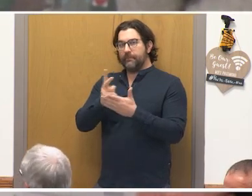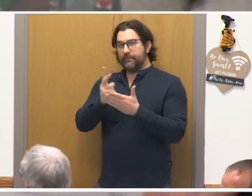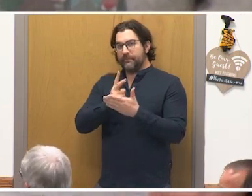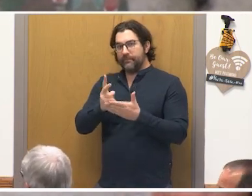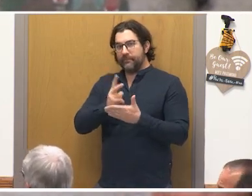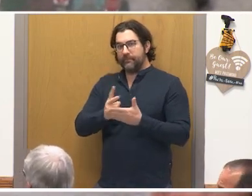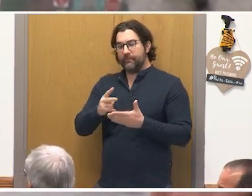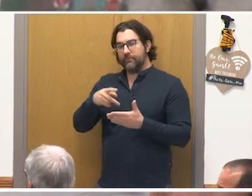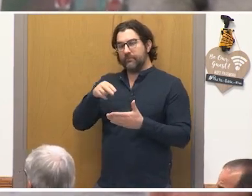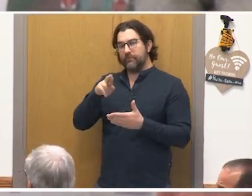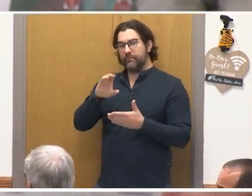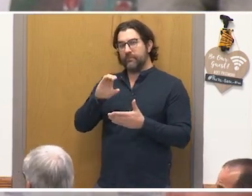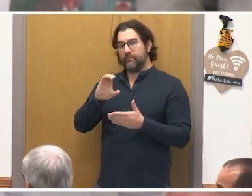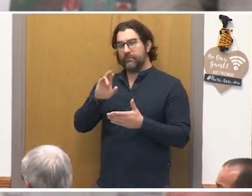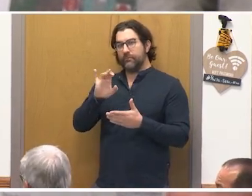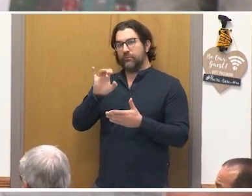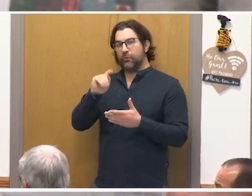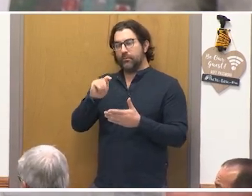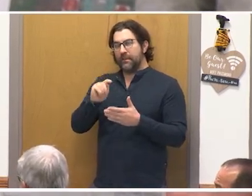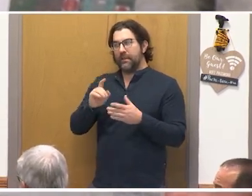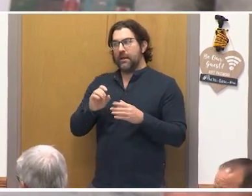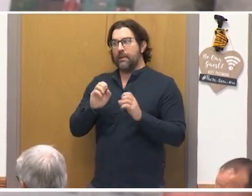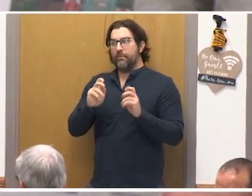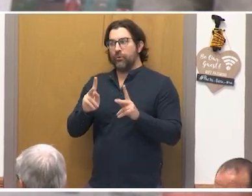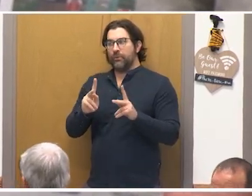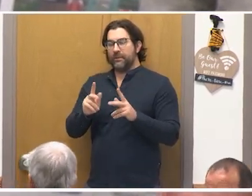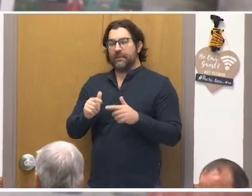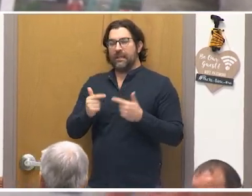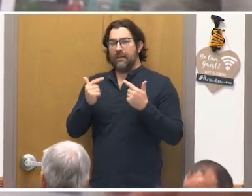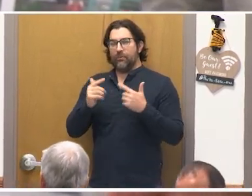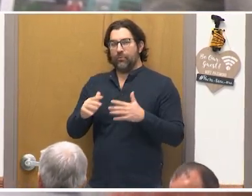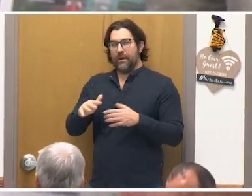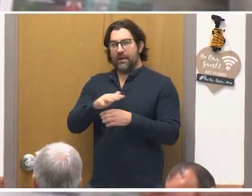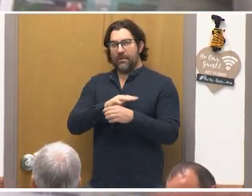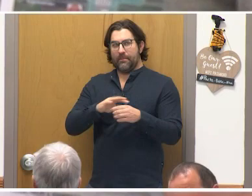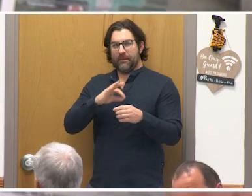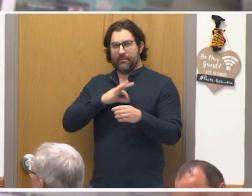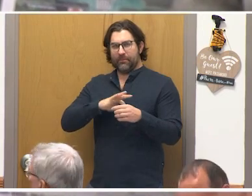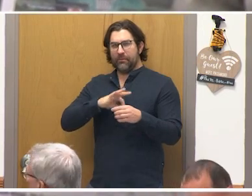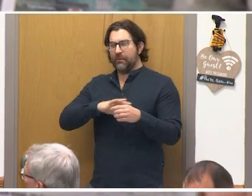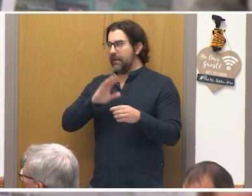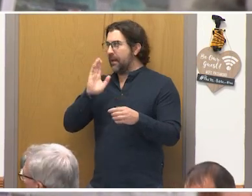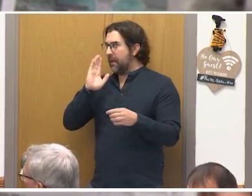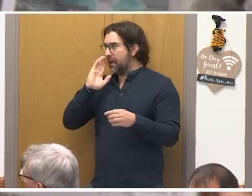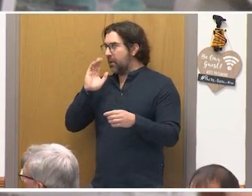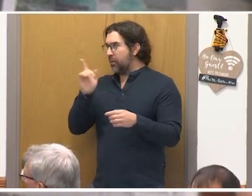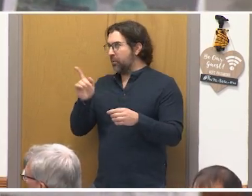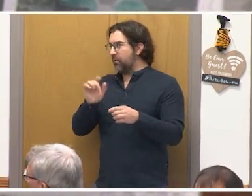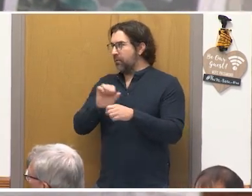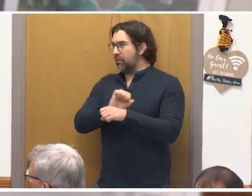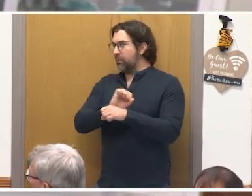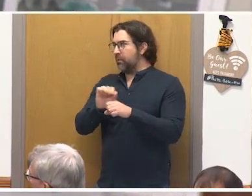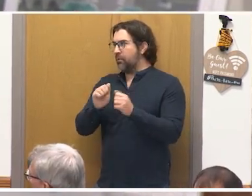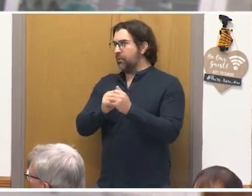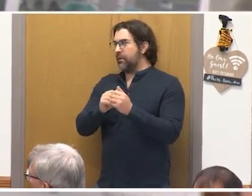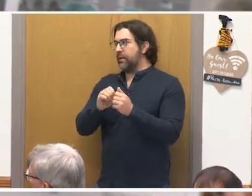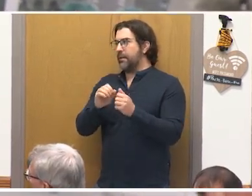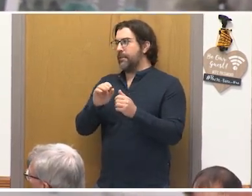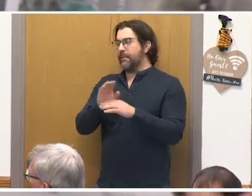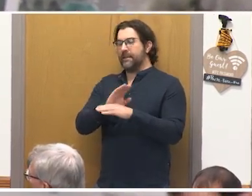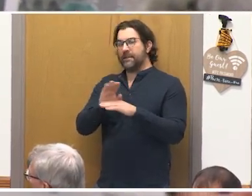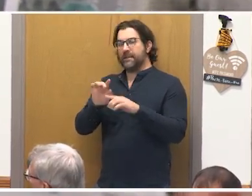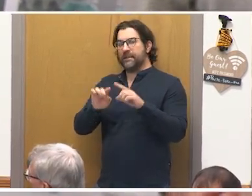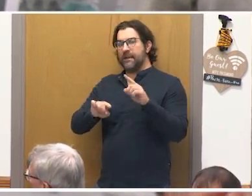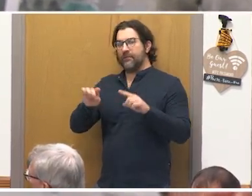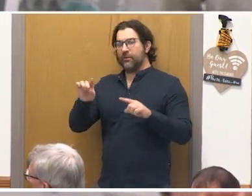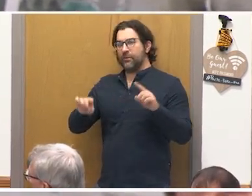what procurement opportunities are live around the city. As part of that process, and I know, Jan, you've worked closely with our Office of Business Diversity, which is